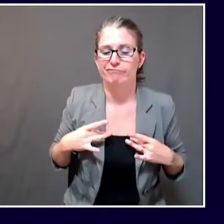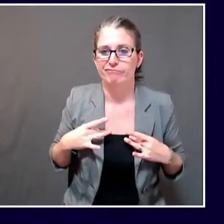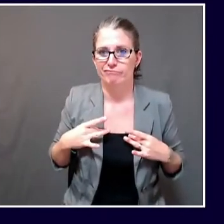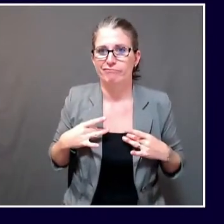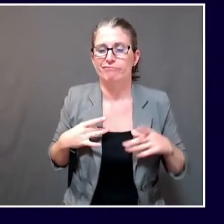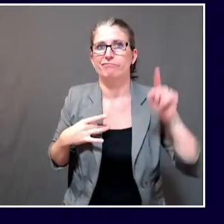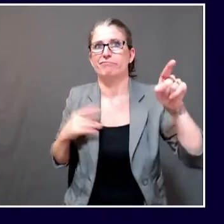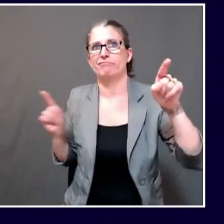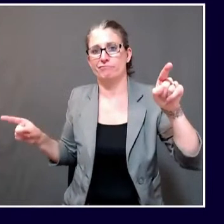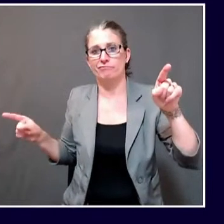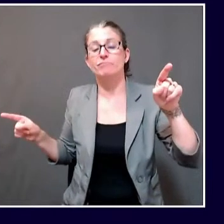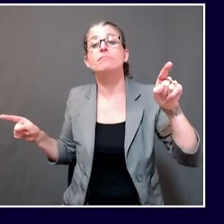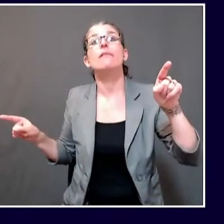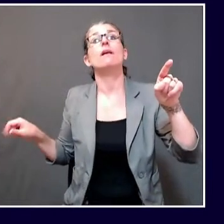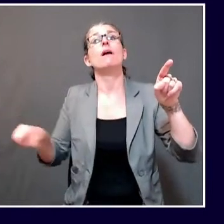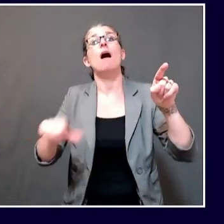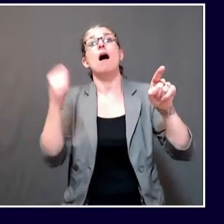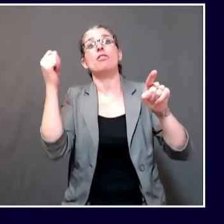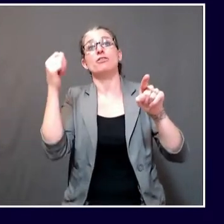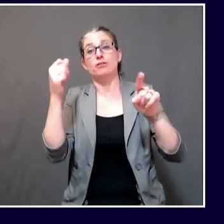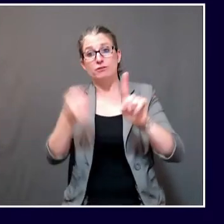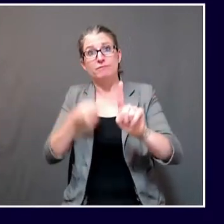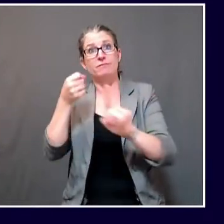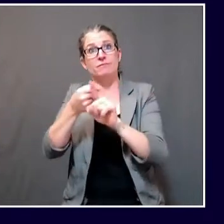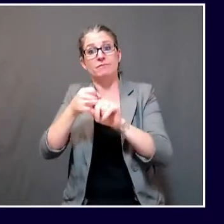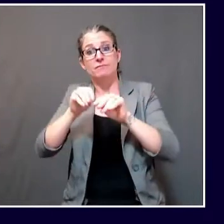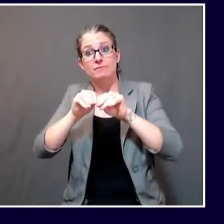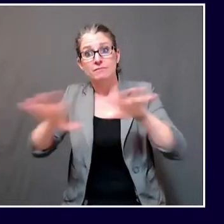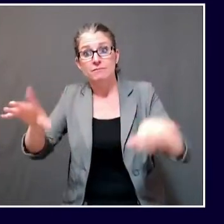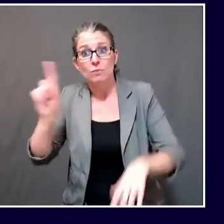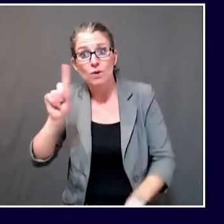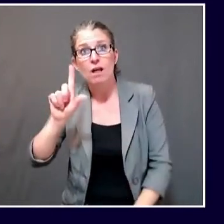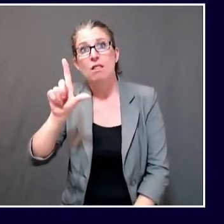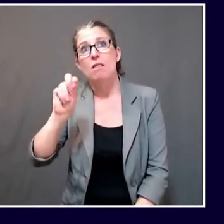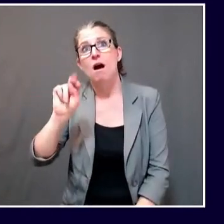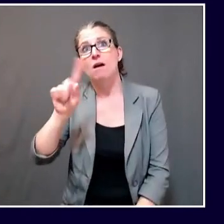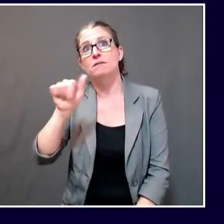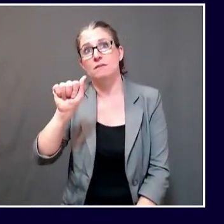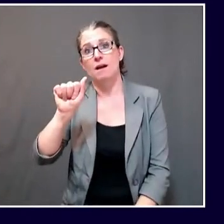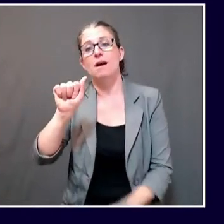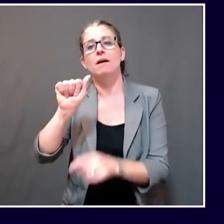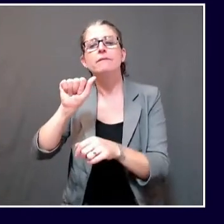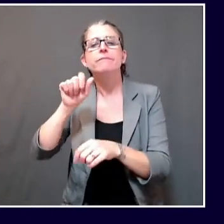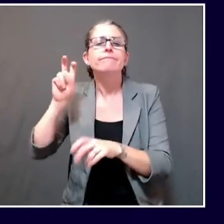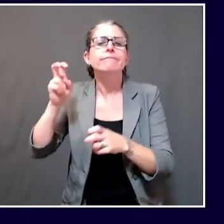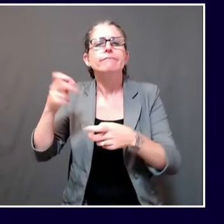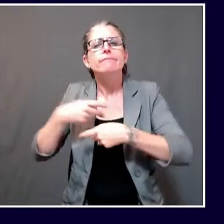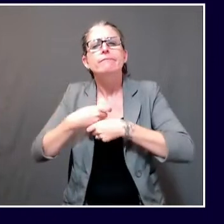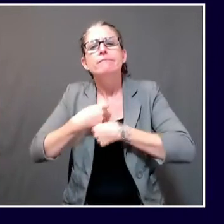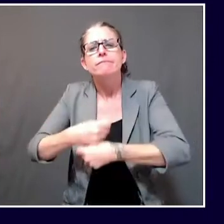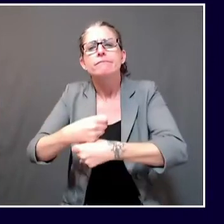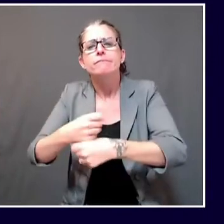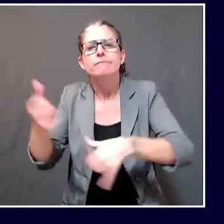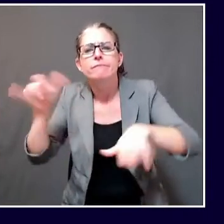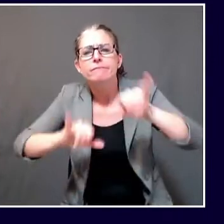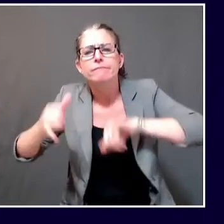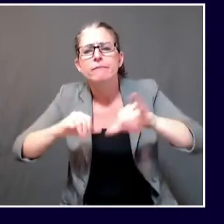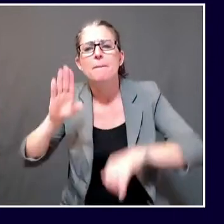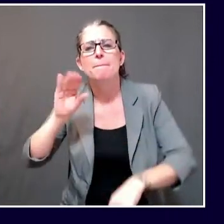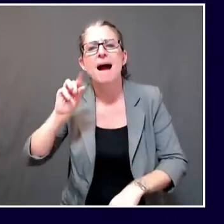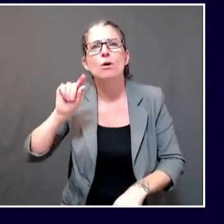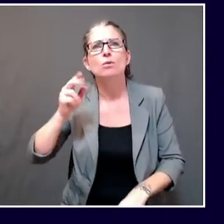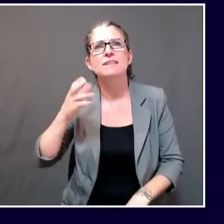an investigation into the Lonza Group in Rockland, a biotech facility there. And finally,